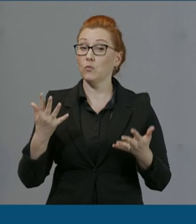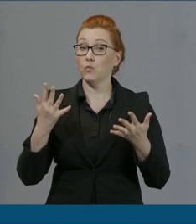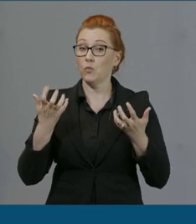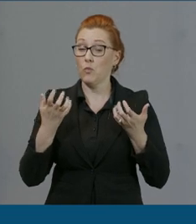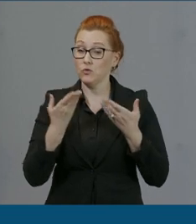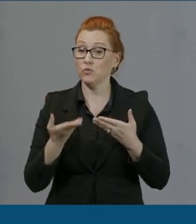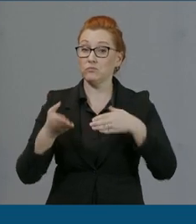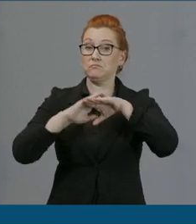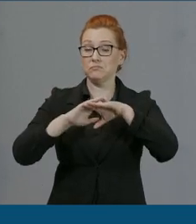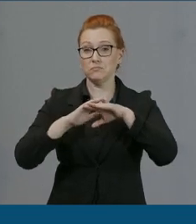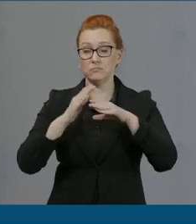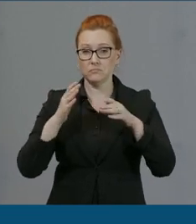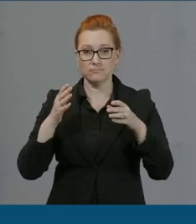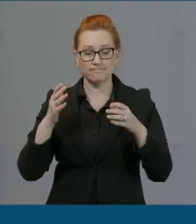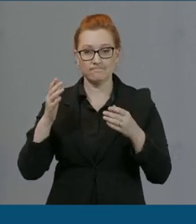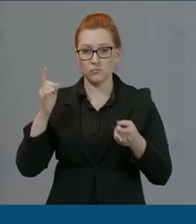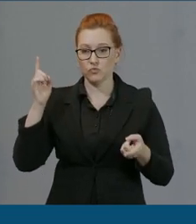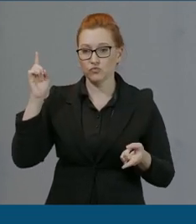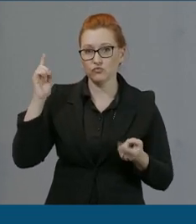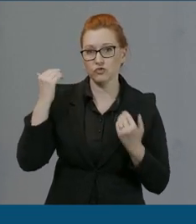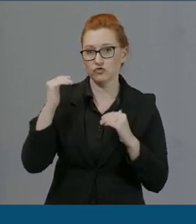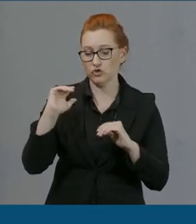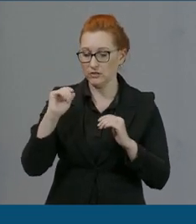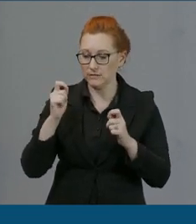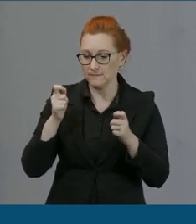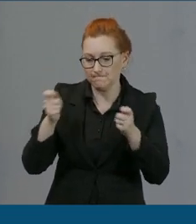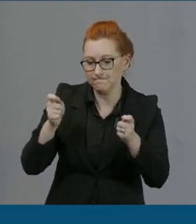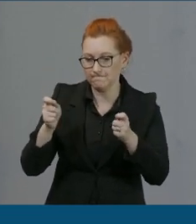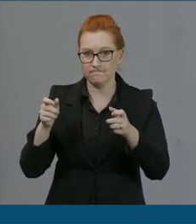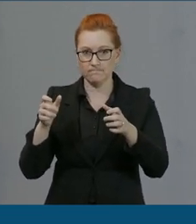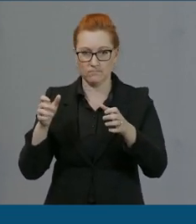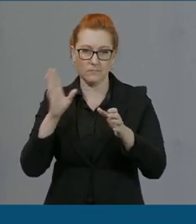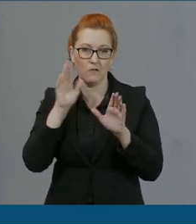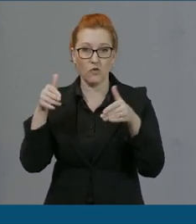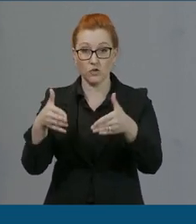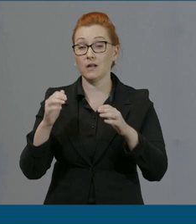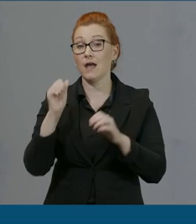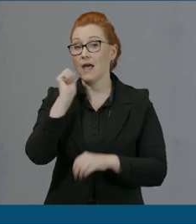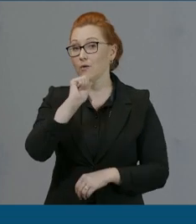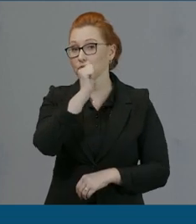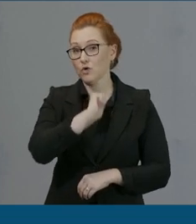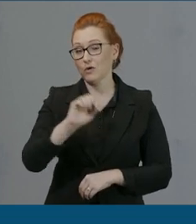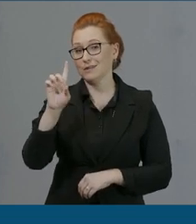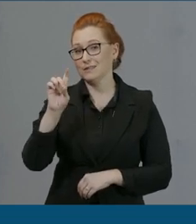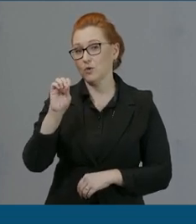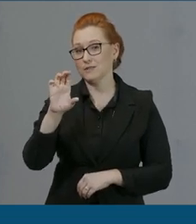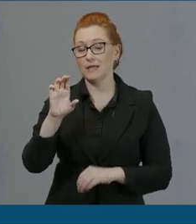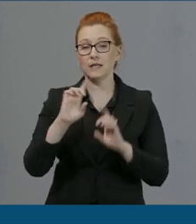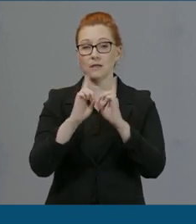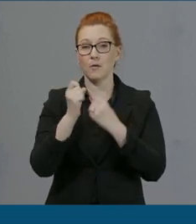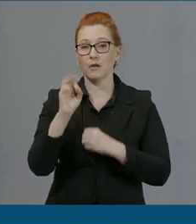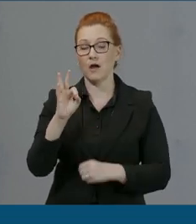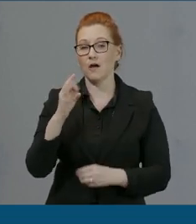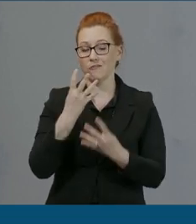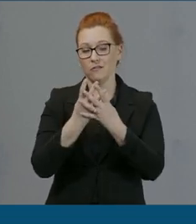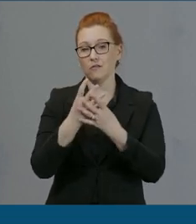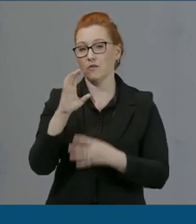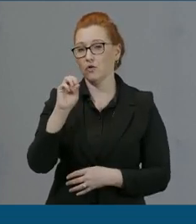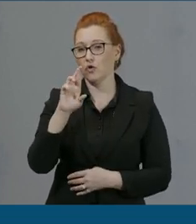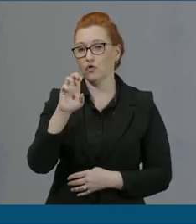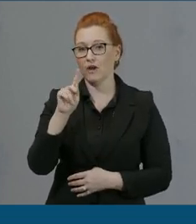facilities. So along with the long-term care facilities, we'll be focusing on the Arizona Department of Corrections, recidivism, and